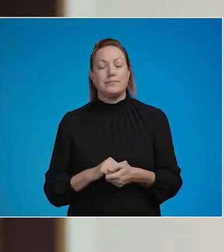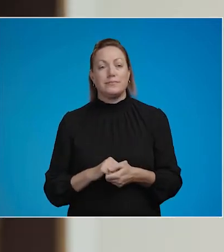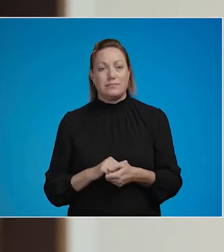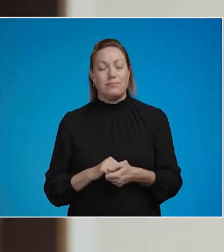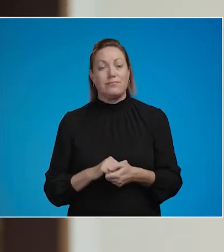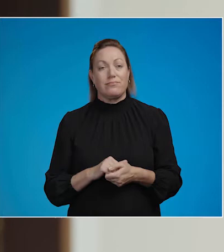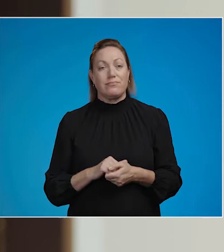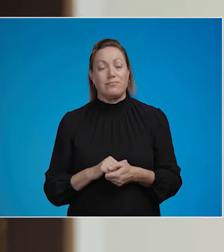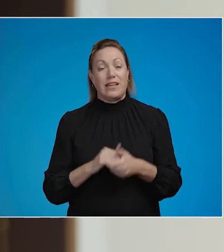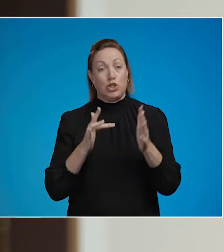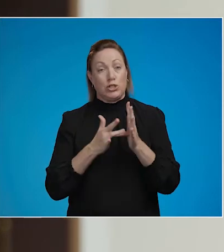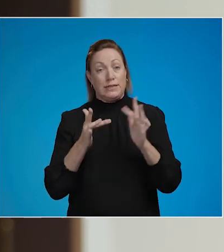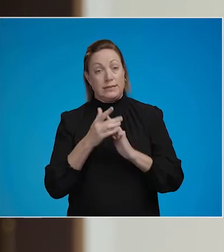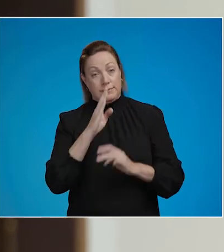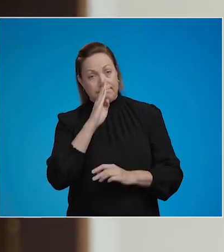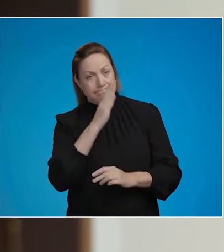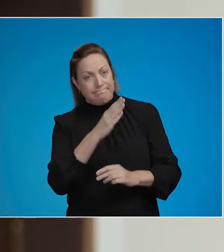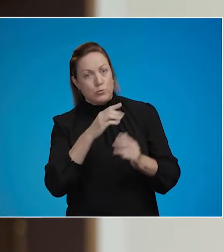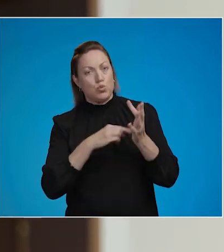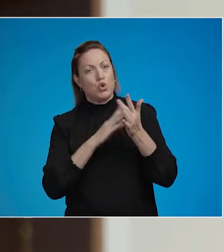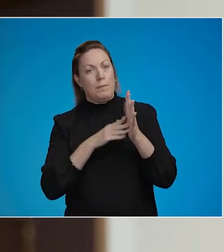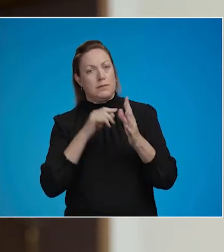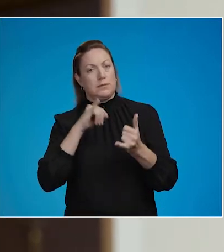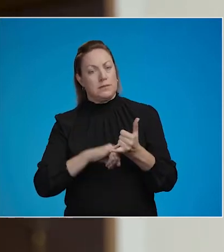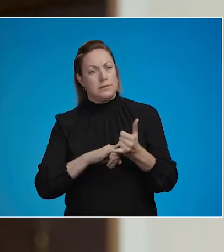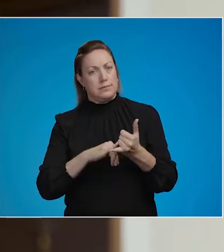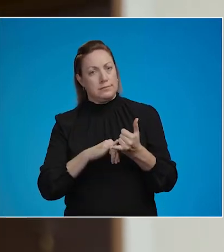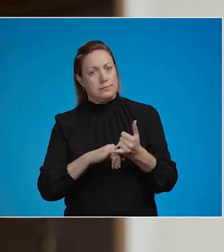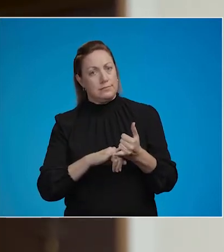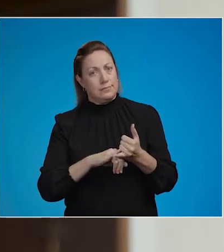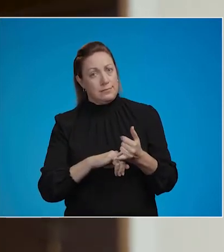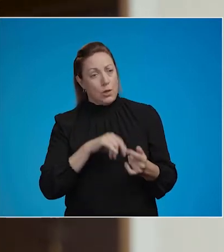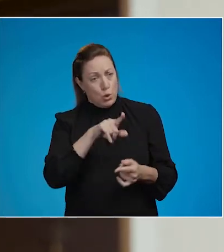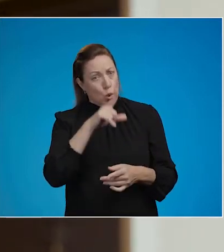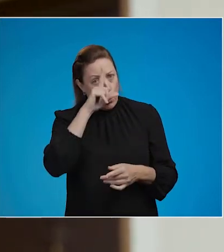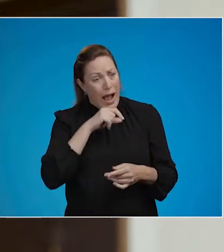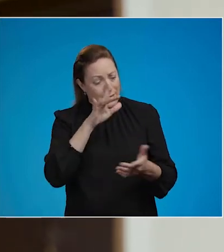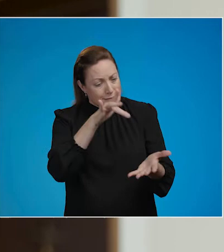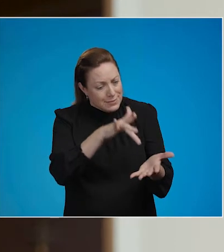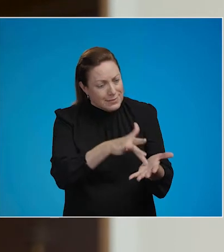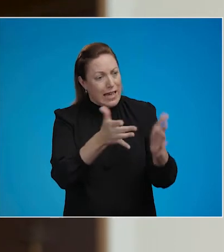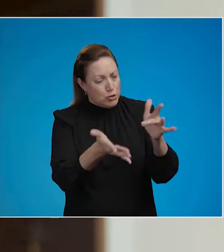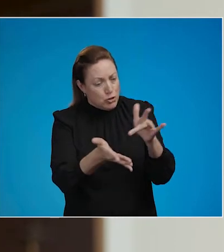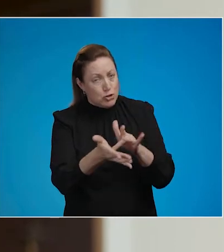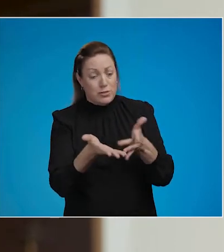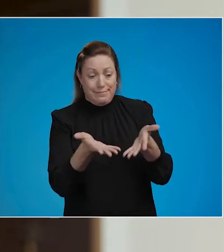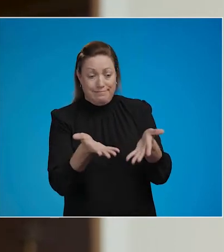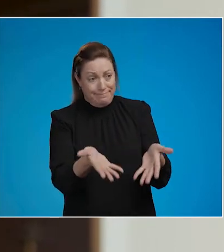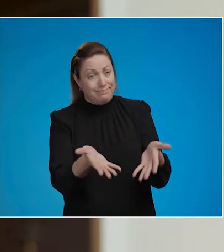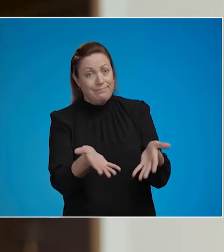Then he spoke to Thomas, Put your finger here. Look, here are my hands.